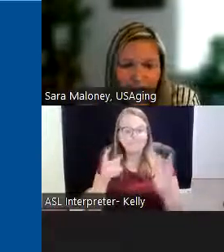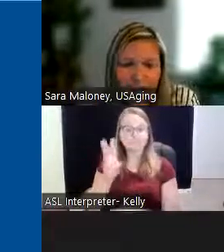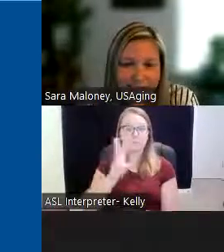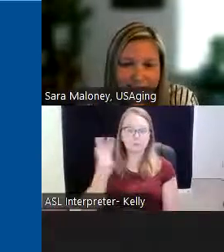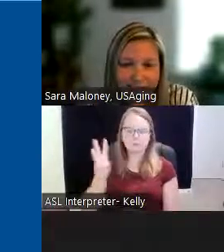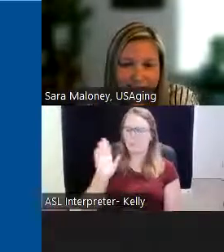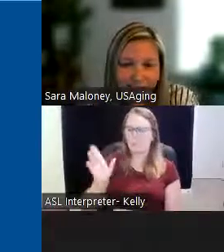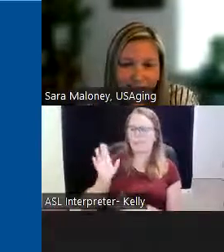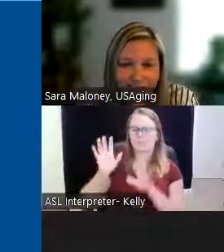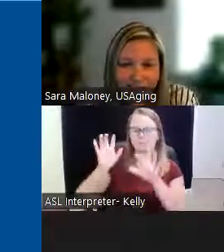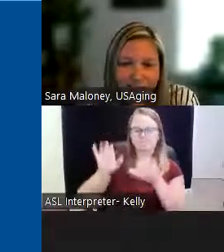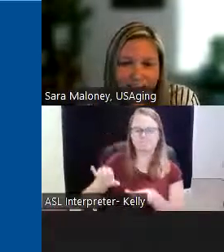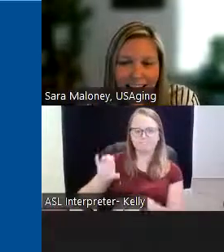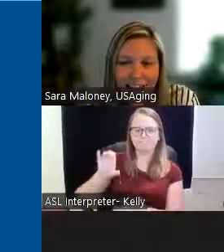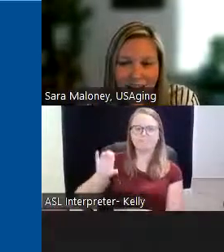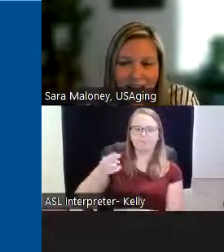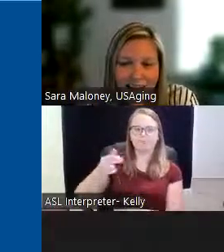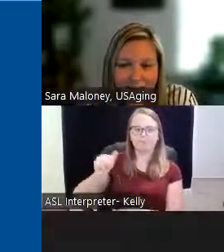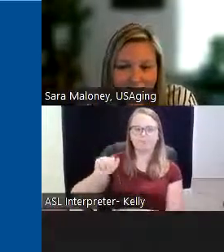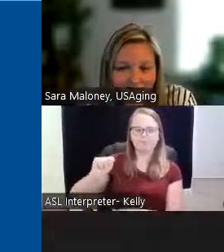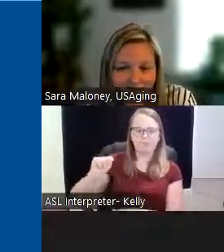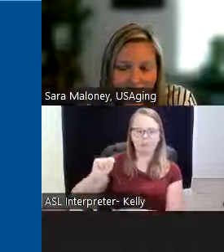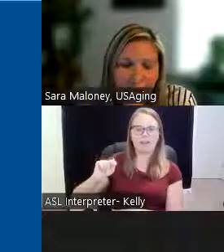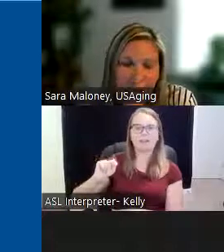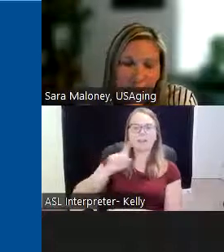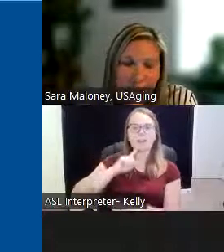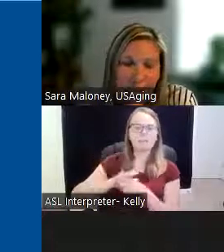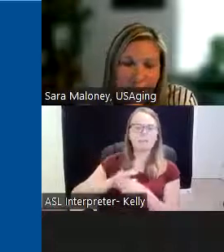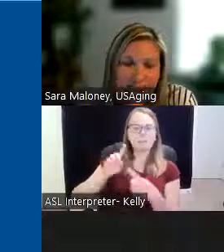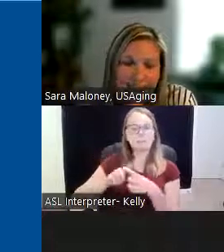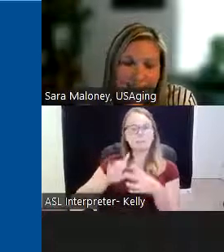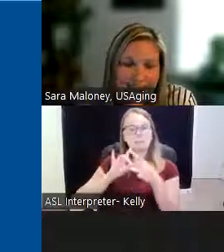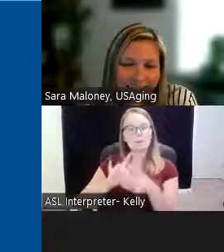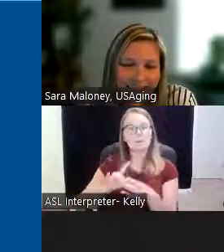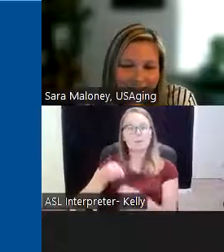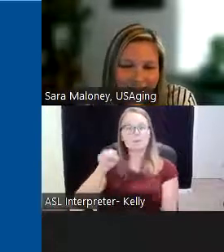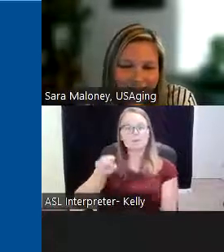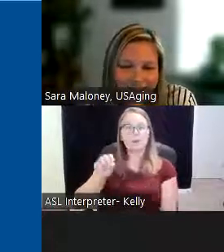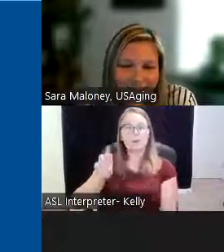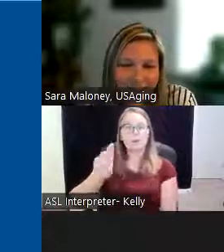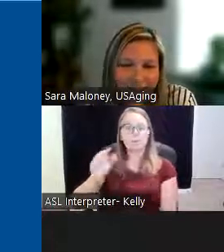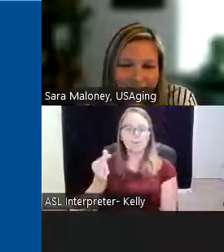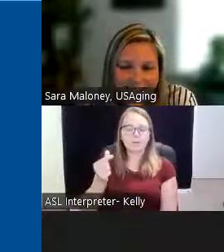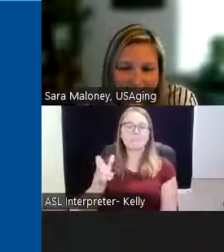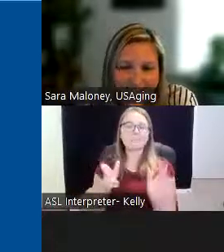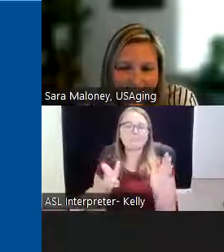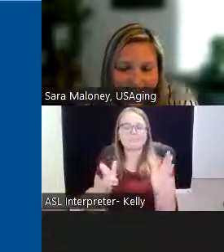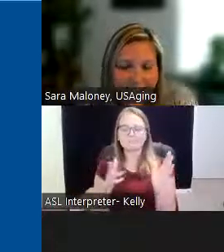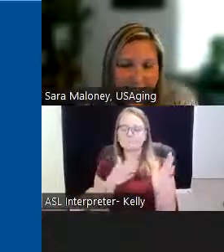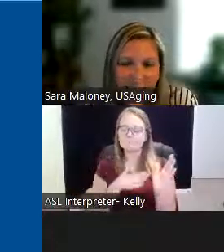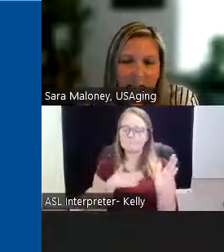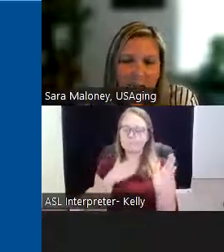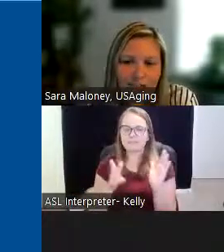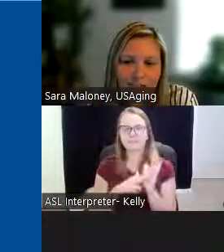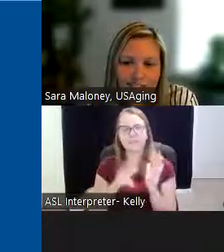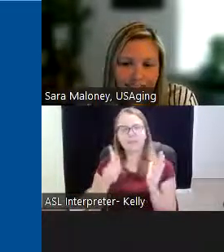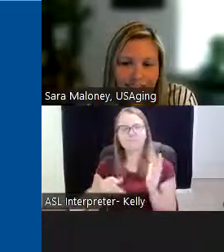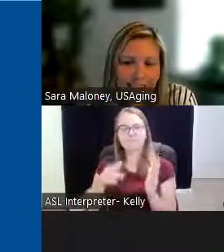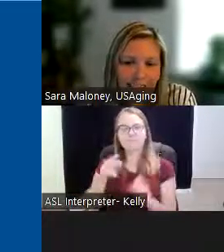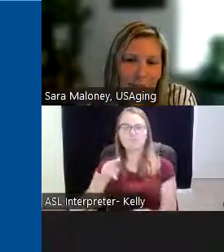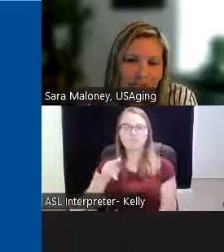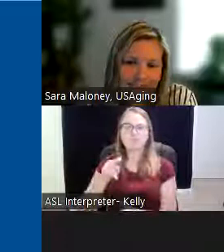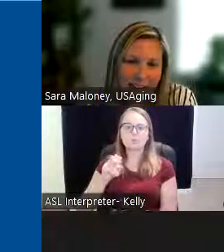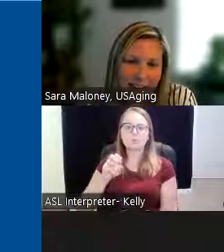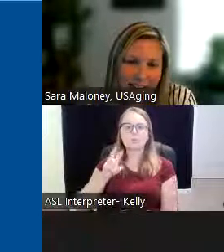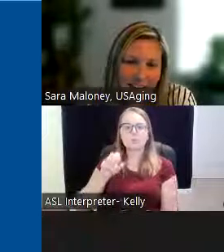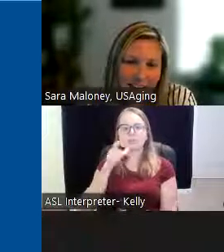chat, committoconnect.org, and join the nationwide network of champions, sign up for our newsletters, and stay connected as we grow this exciting